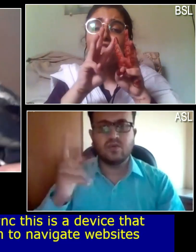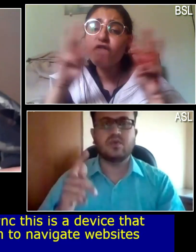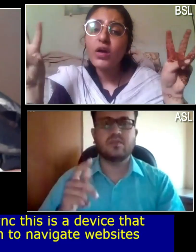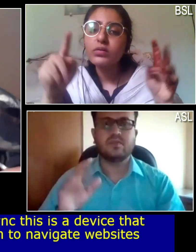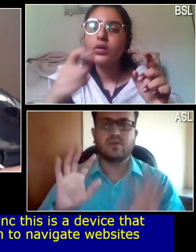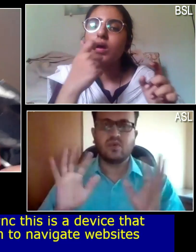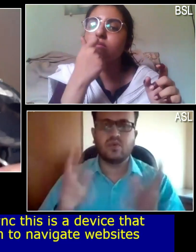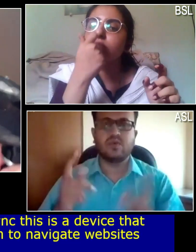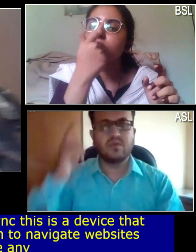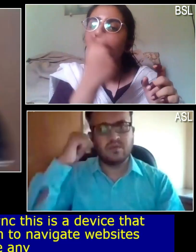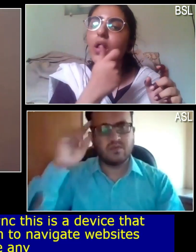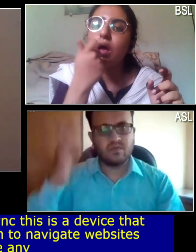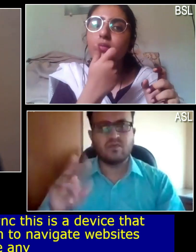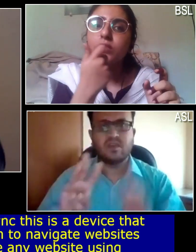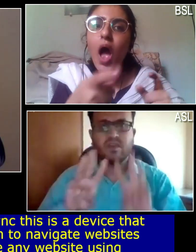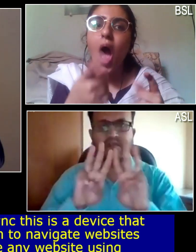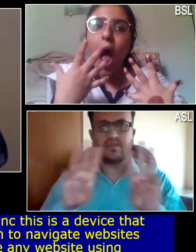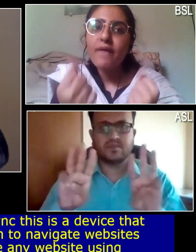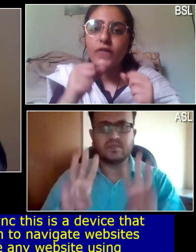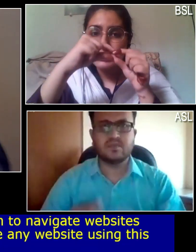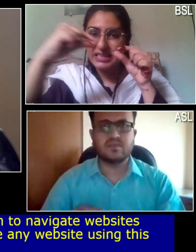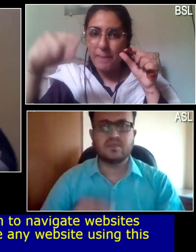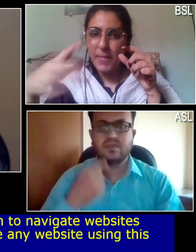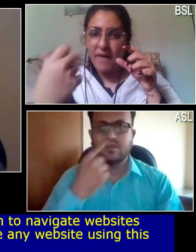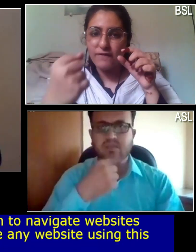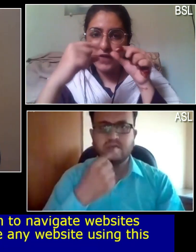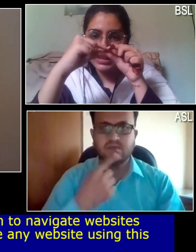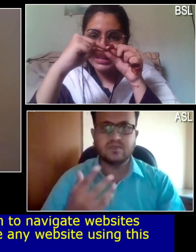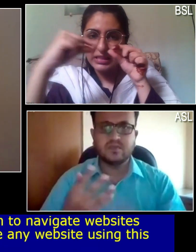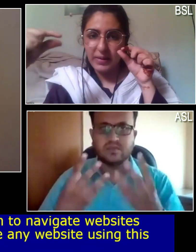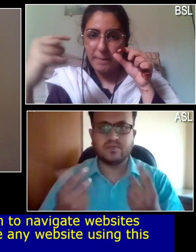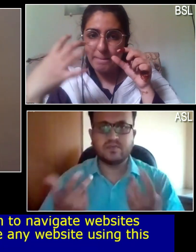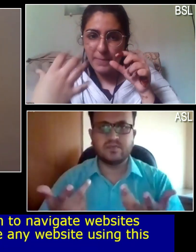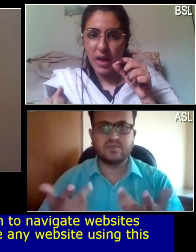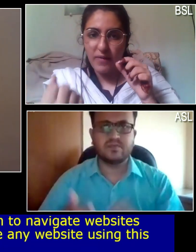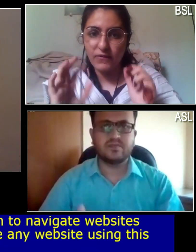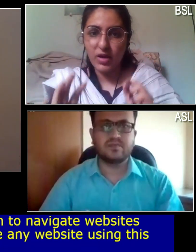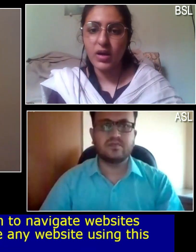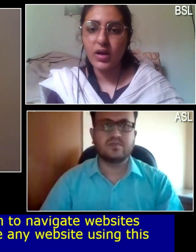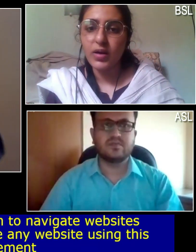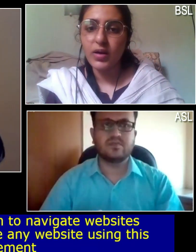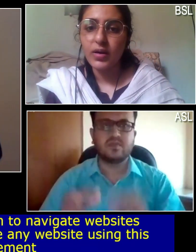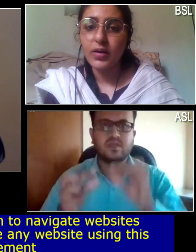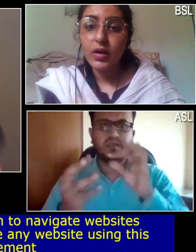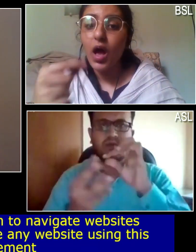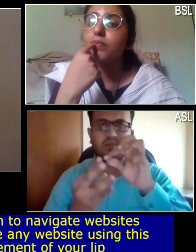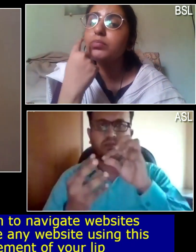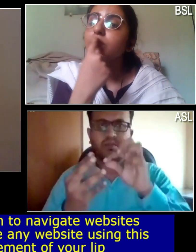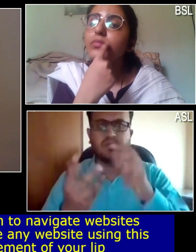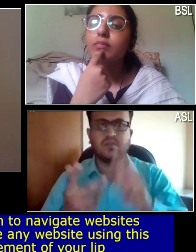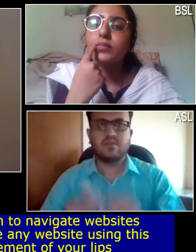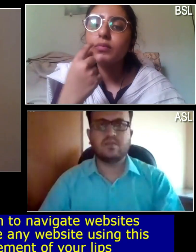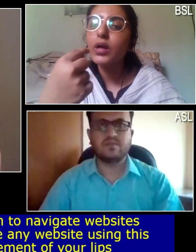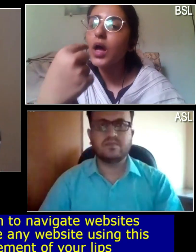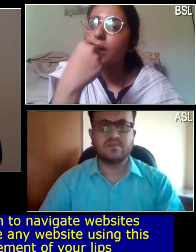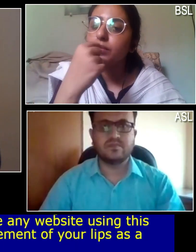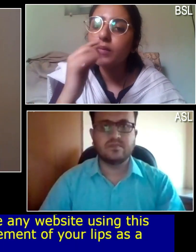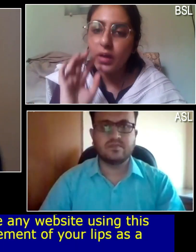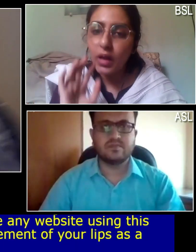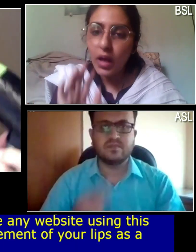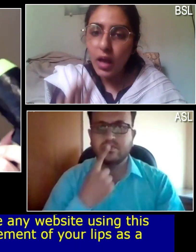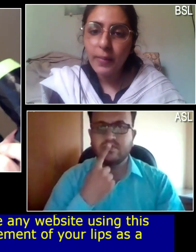It's got a tip in it that allows you to use the movement of your lips as a mouse and then to blow as well